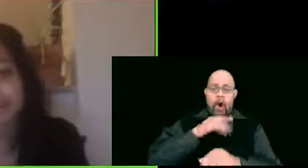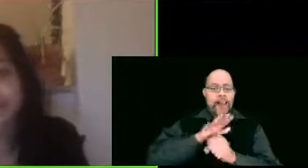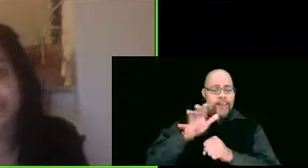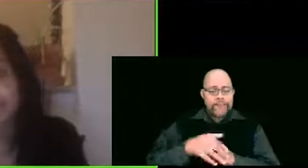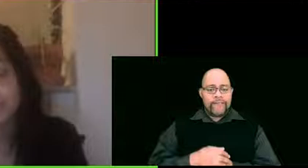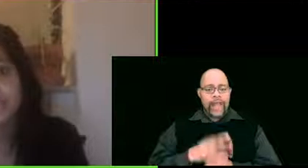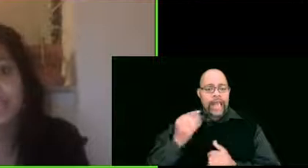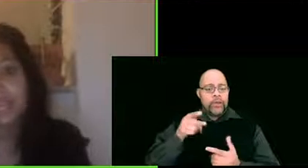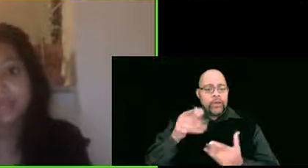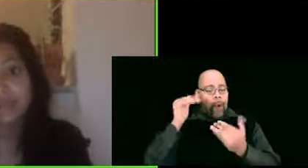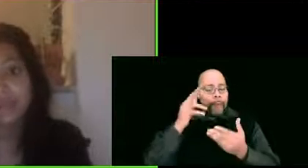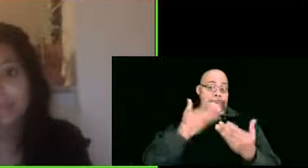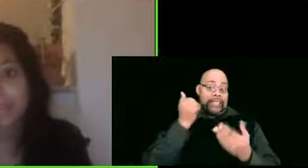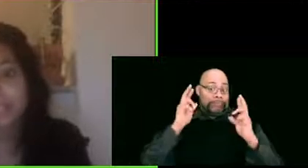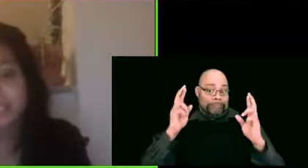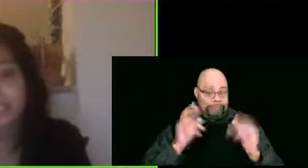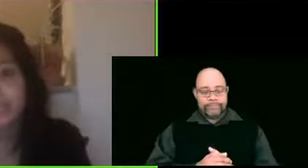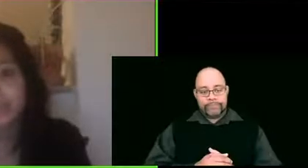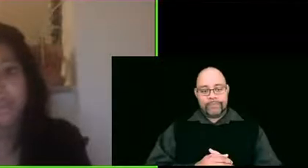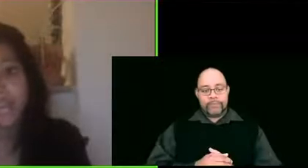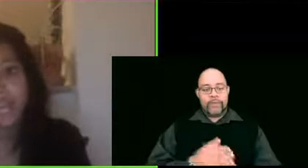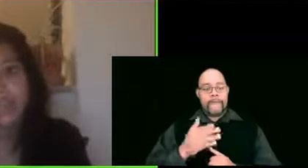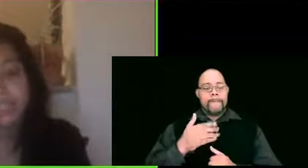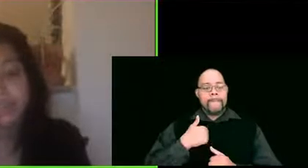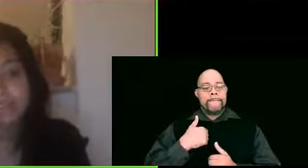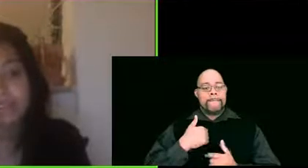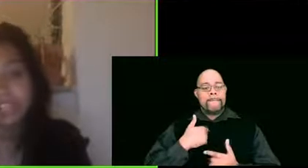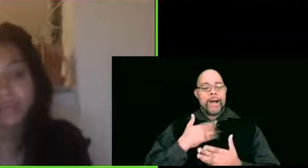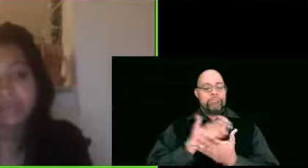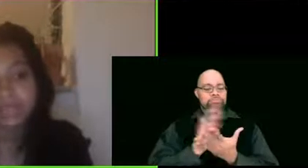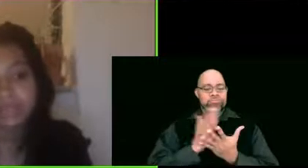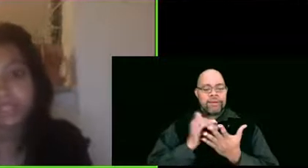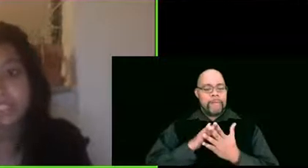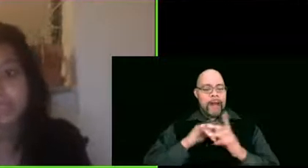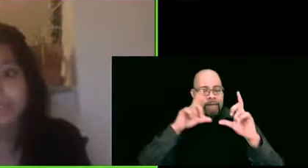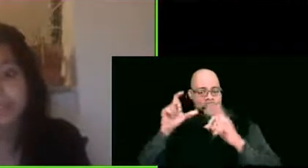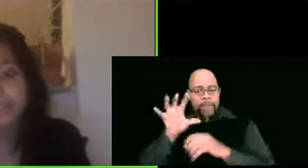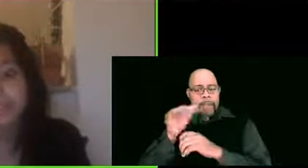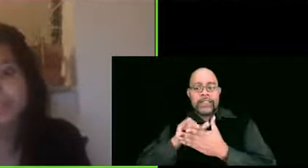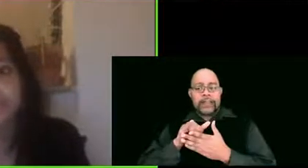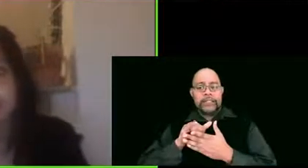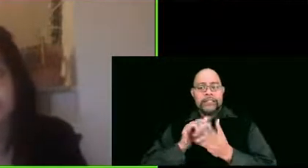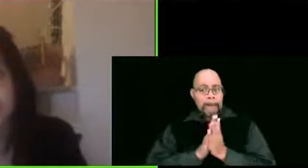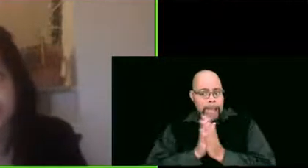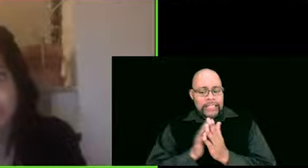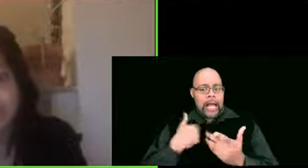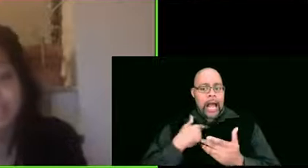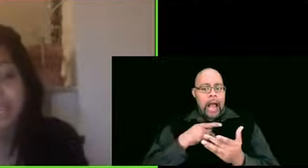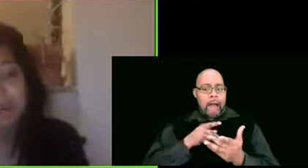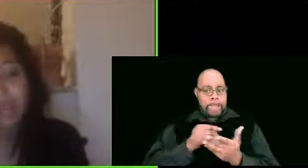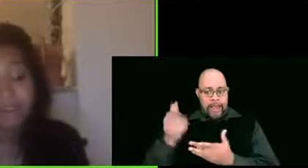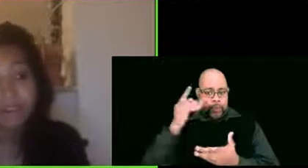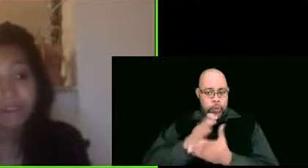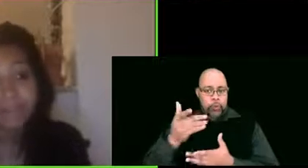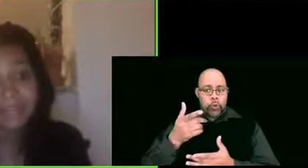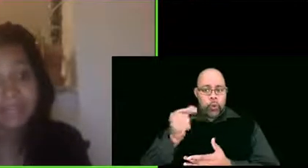a long period of time and you hope for the best. So my 25 Days Between Us, which was my student film, that was a passion project. I funded